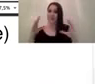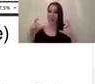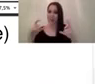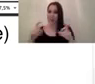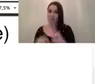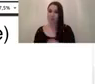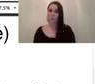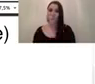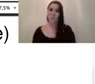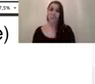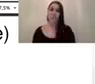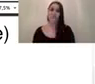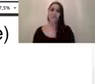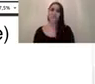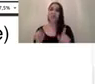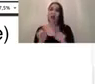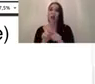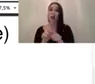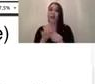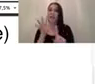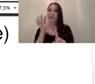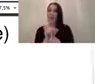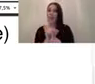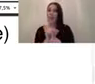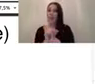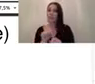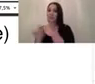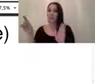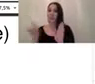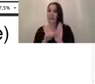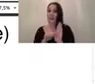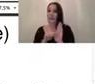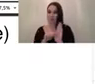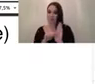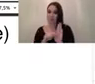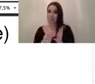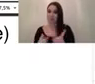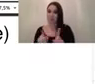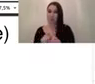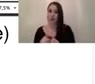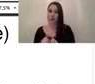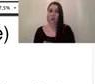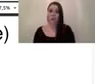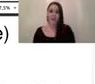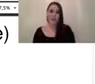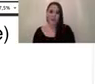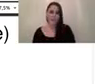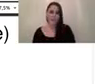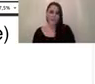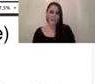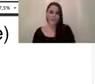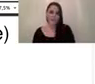And the sensor. So if we put together all these